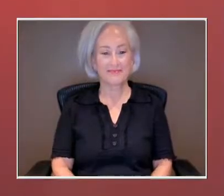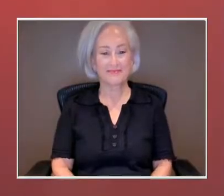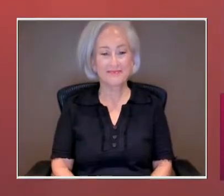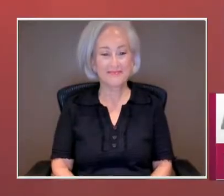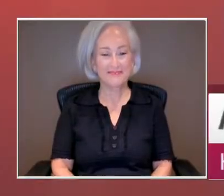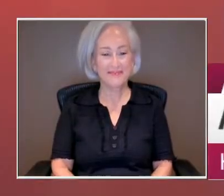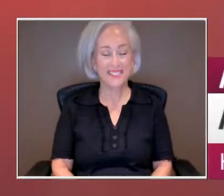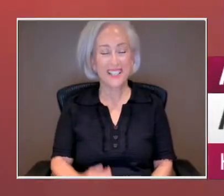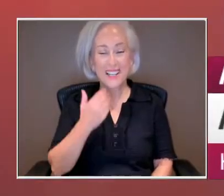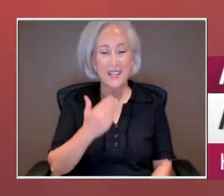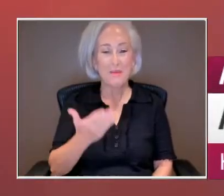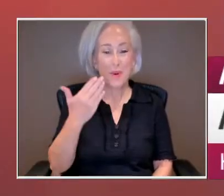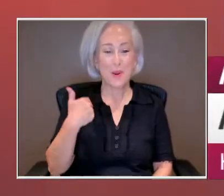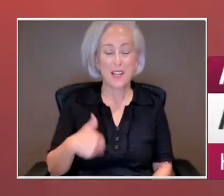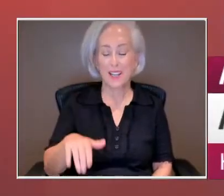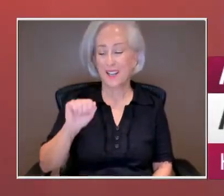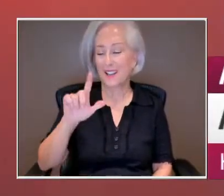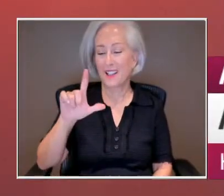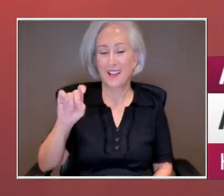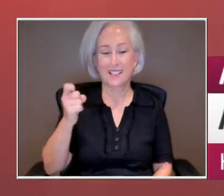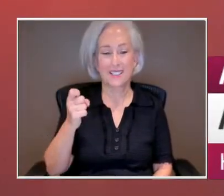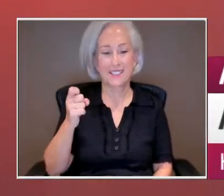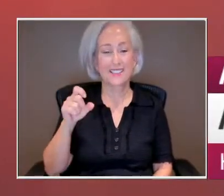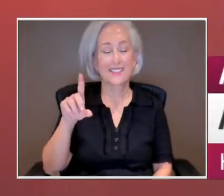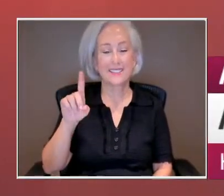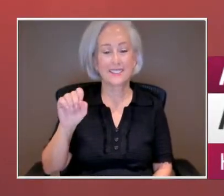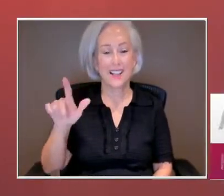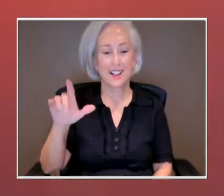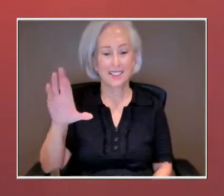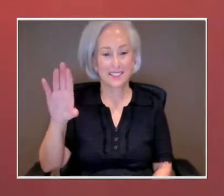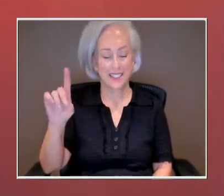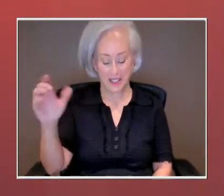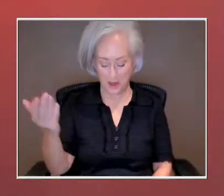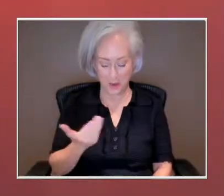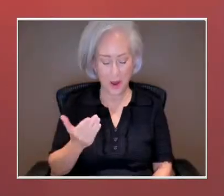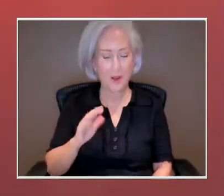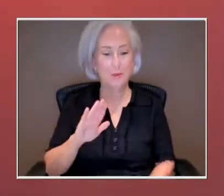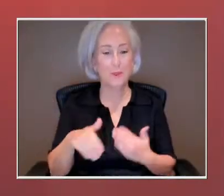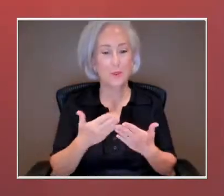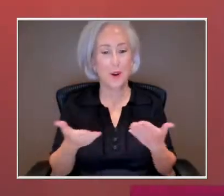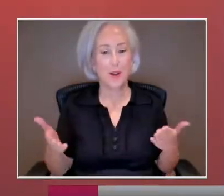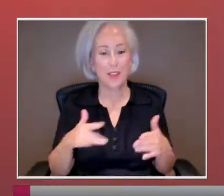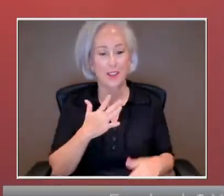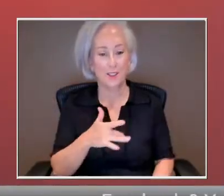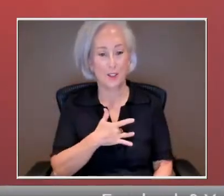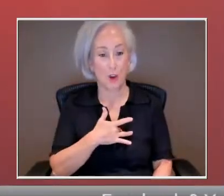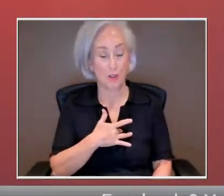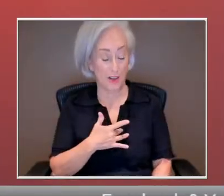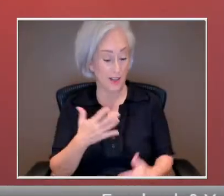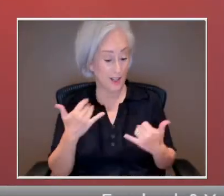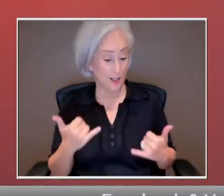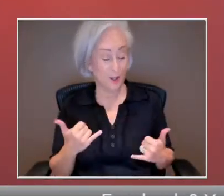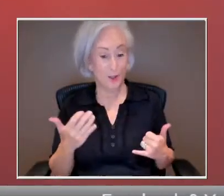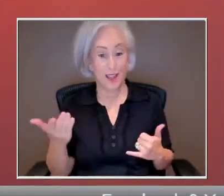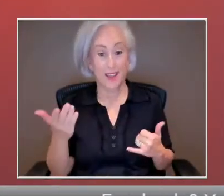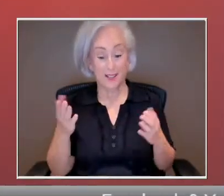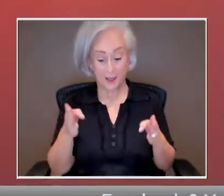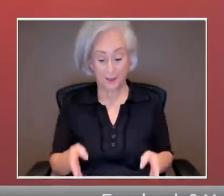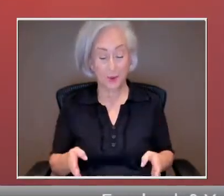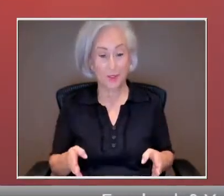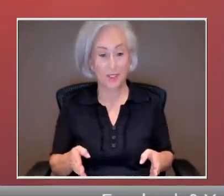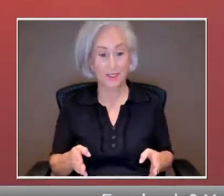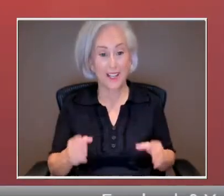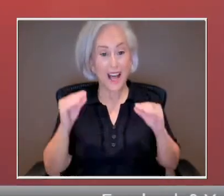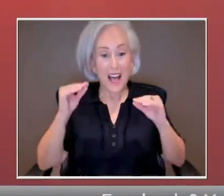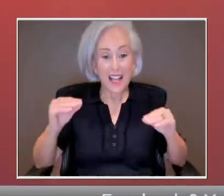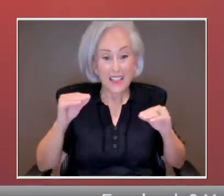Good morning, I'm Alexis Del-Cid. Welcome back to All Things Heart. Today's guest has a lesson for all of us watching. Slow down and